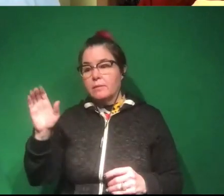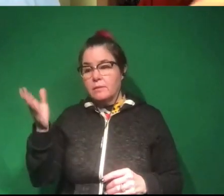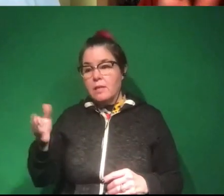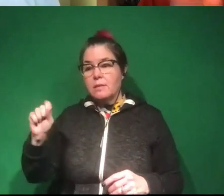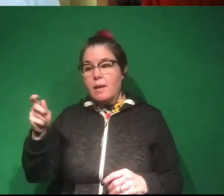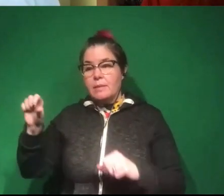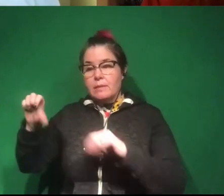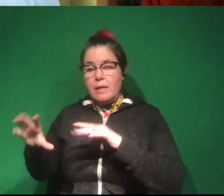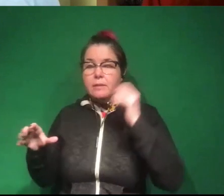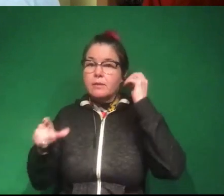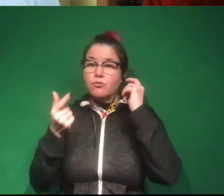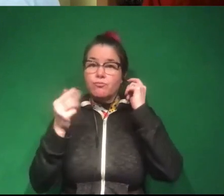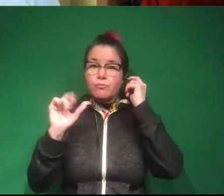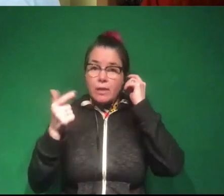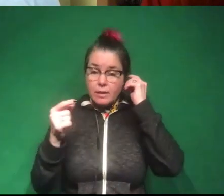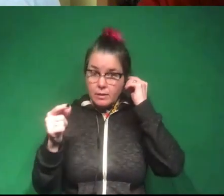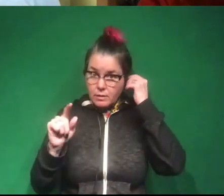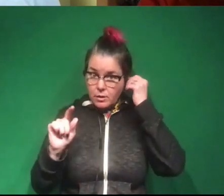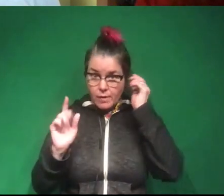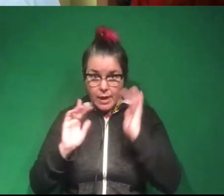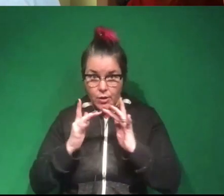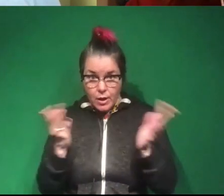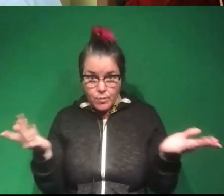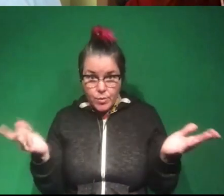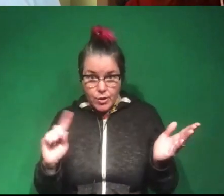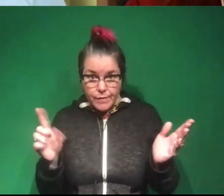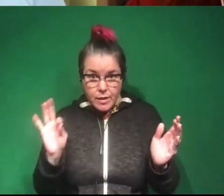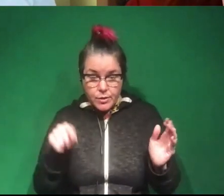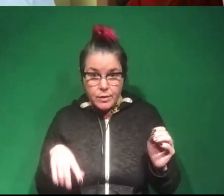paypal.me/SkypeAScientist. You can find Greg on the internet at